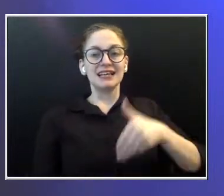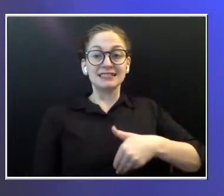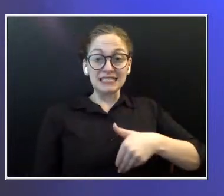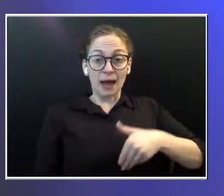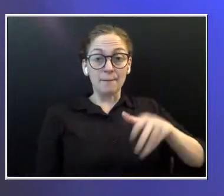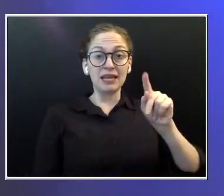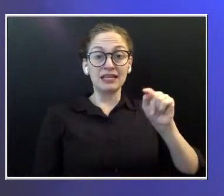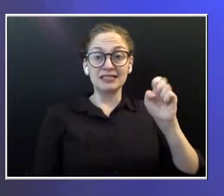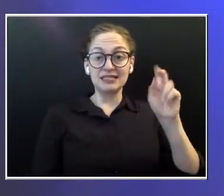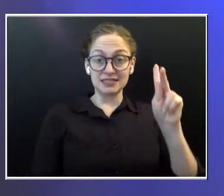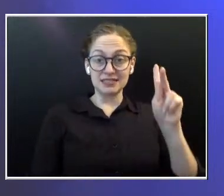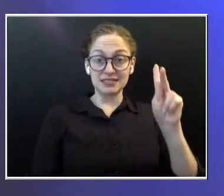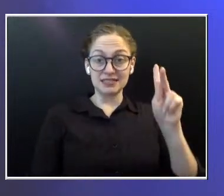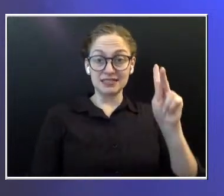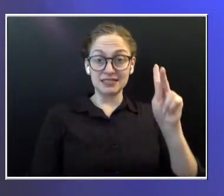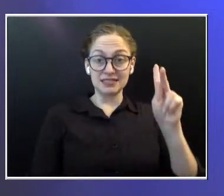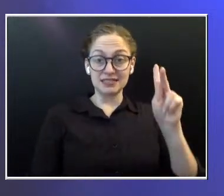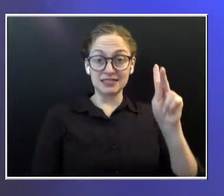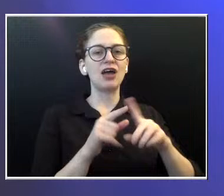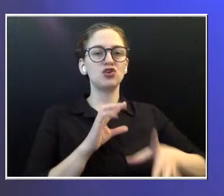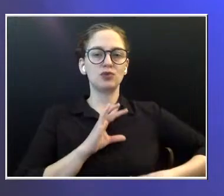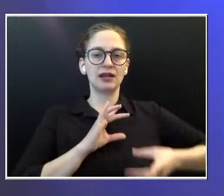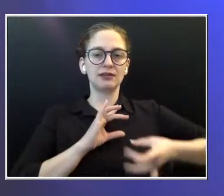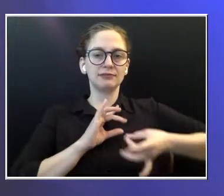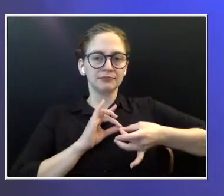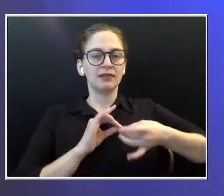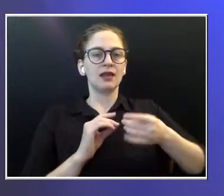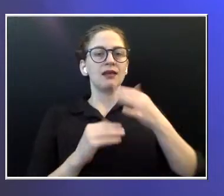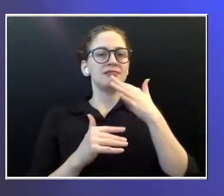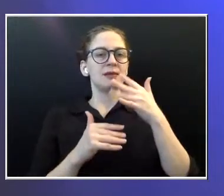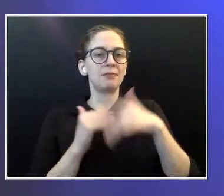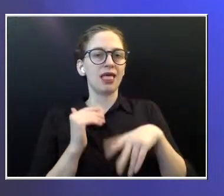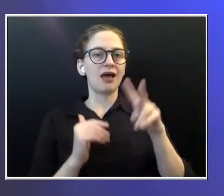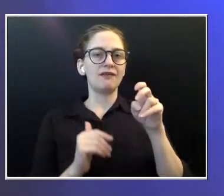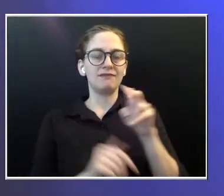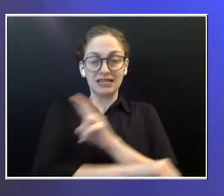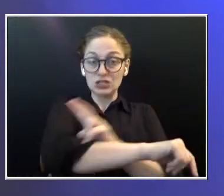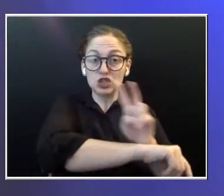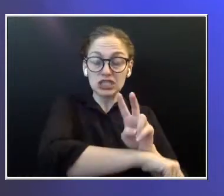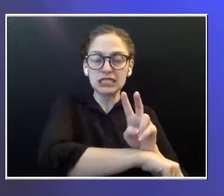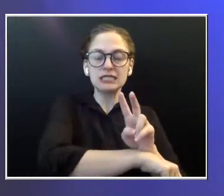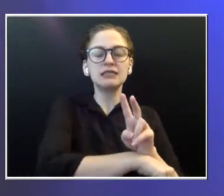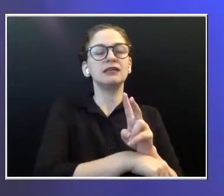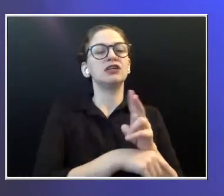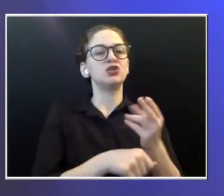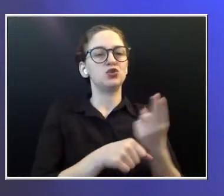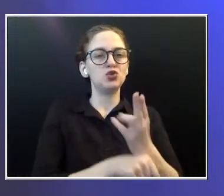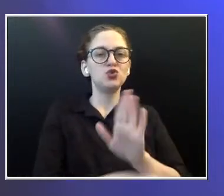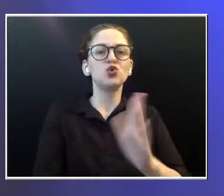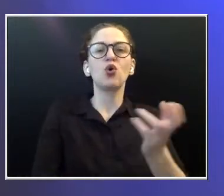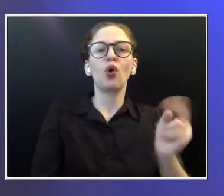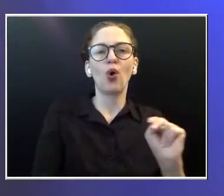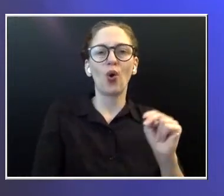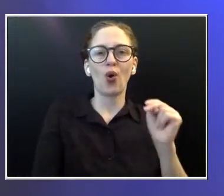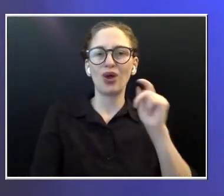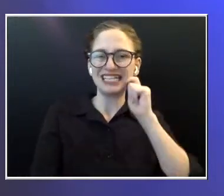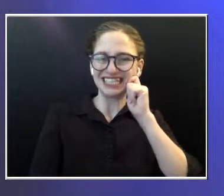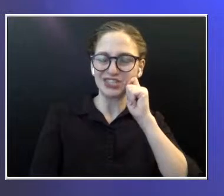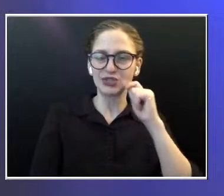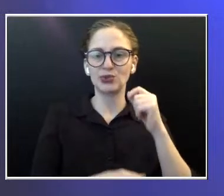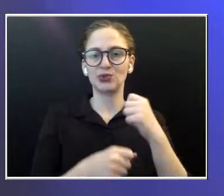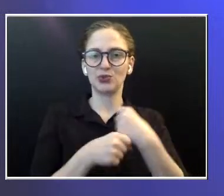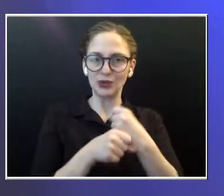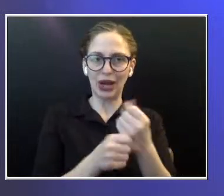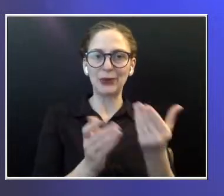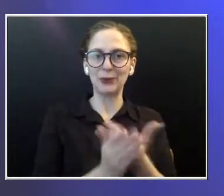so reconnecting the blood vessels, to use your own tissue to reconstruct your breast, so you're not having to use artificial implants.